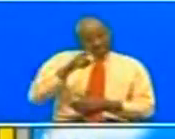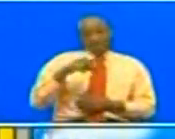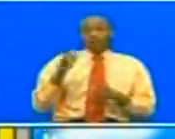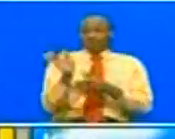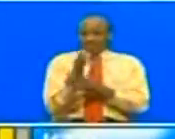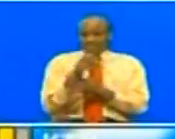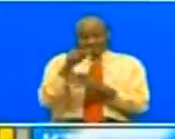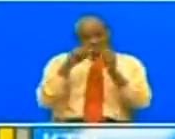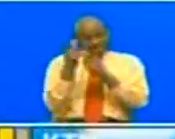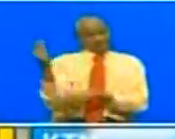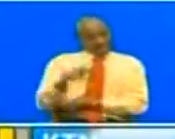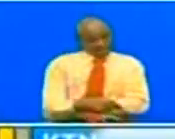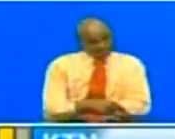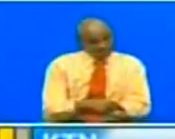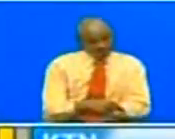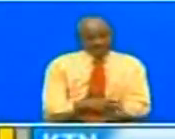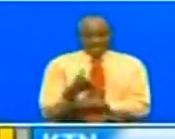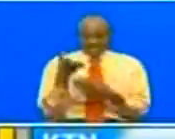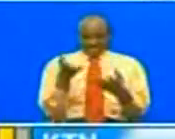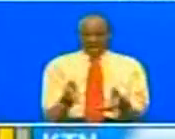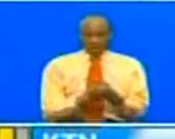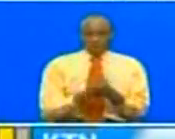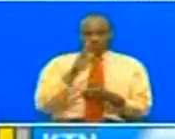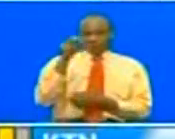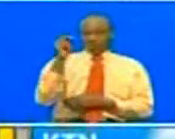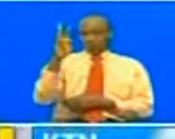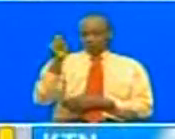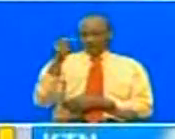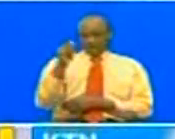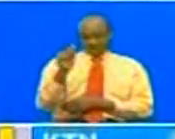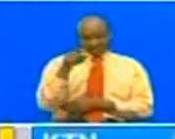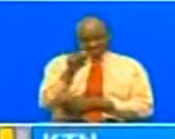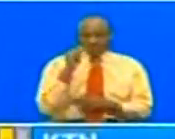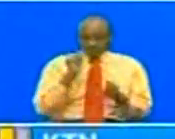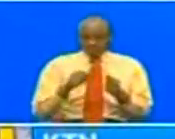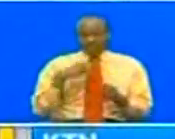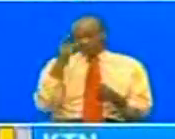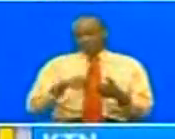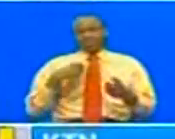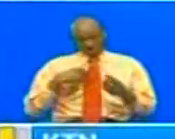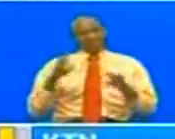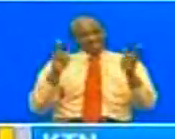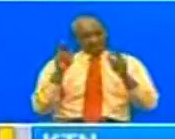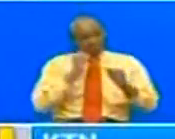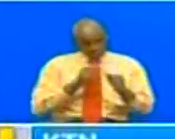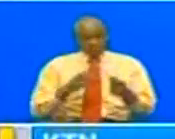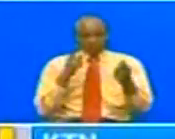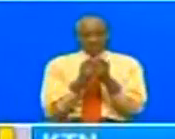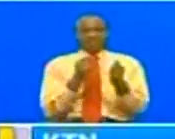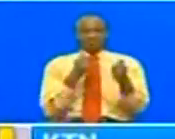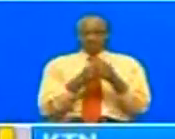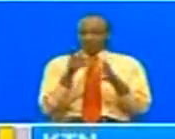Thursday. Despite suffering a 3-0 loss in Botswana, these youngsters feel they have what it takes to topple their opponents this